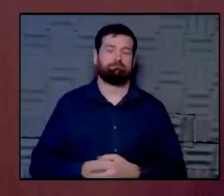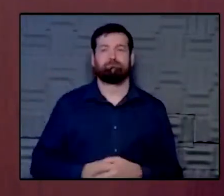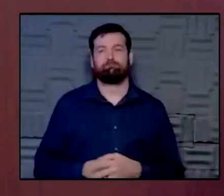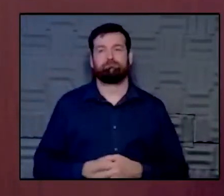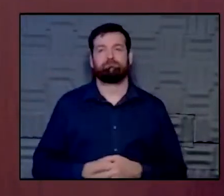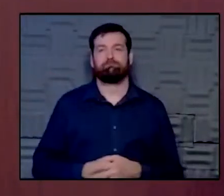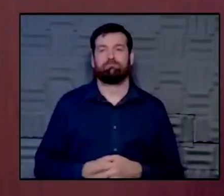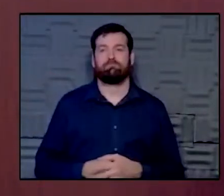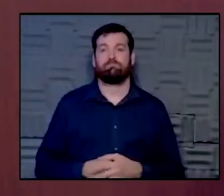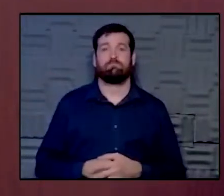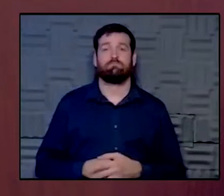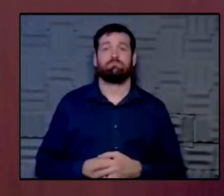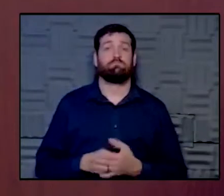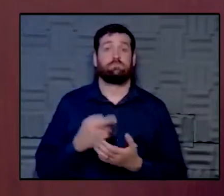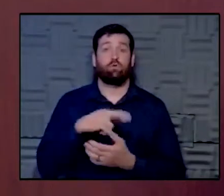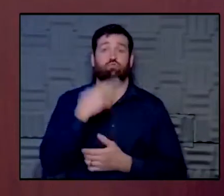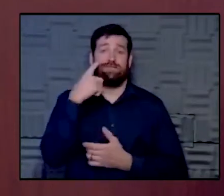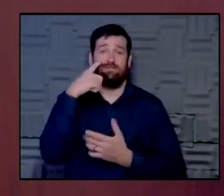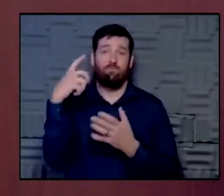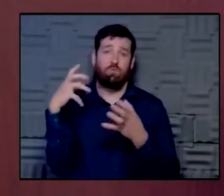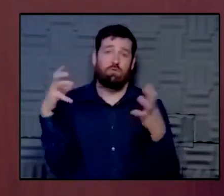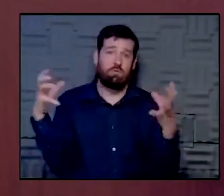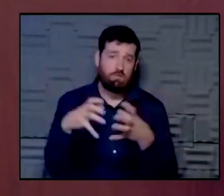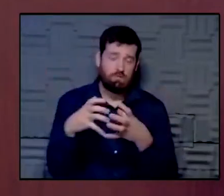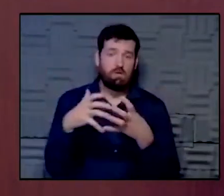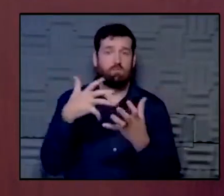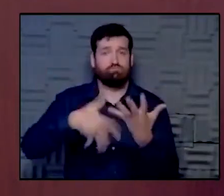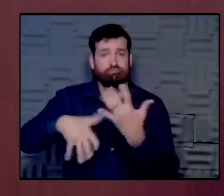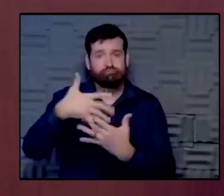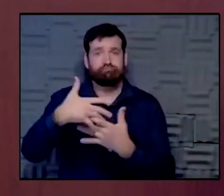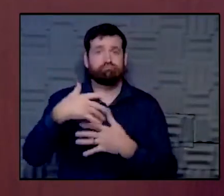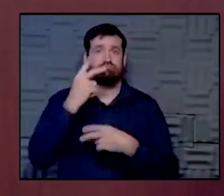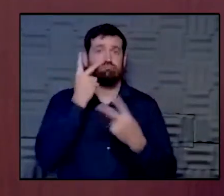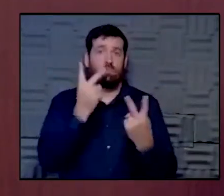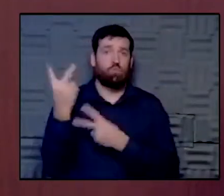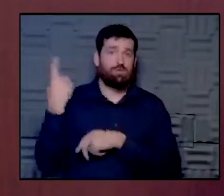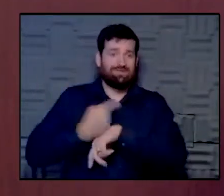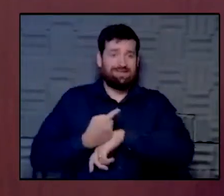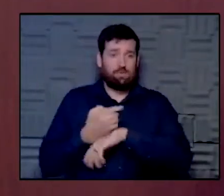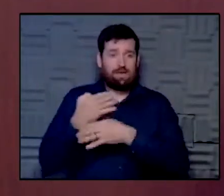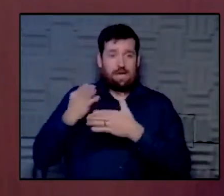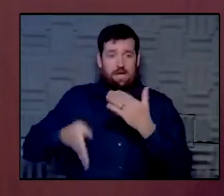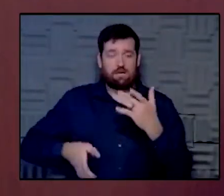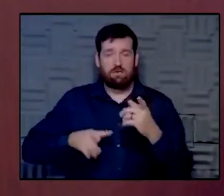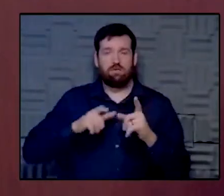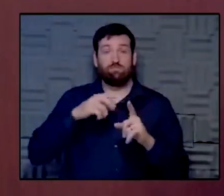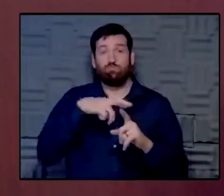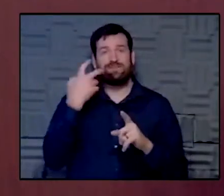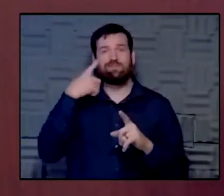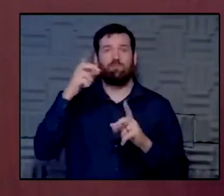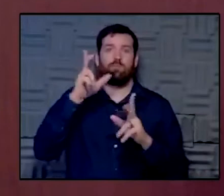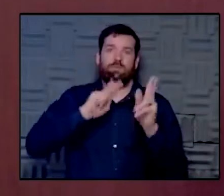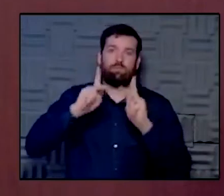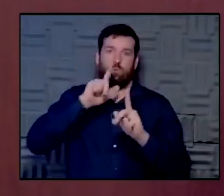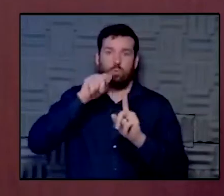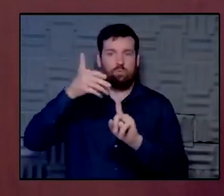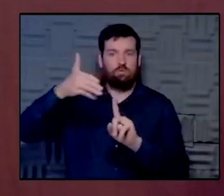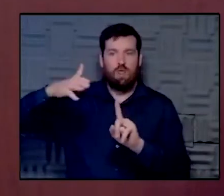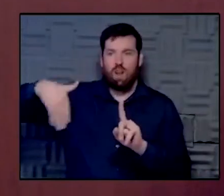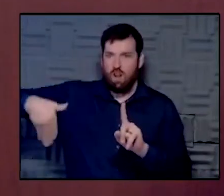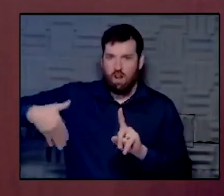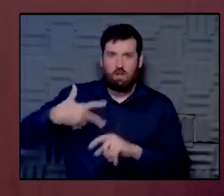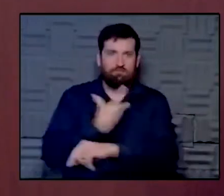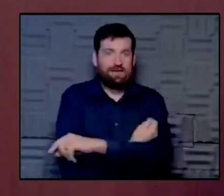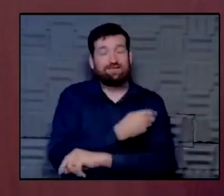risk of the get-togethers that we anticipate with Memorial Day weekend are really those who are unvaccinated, and the risk to